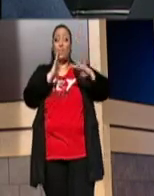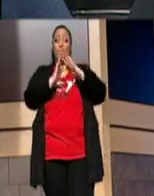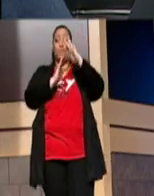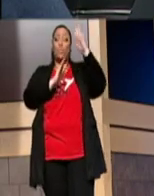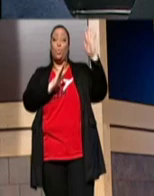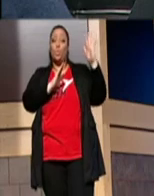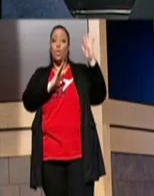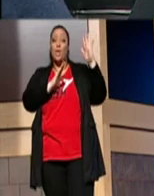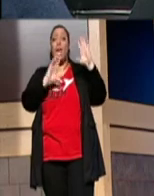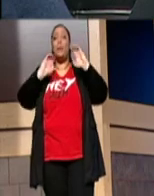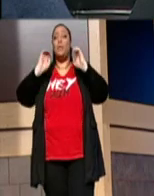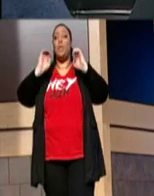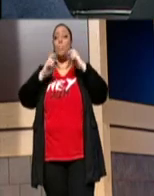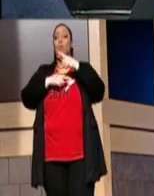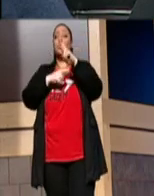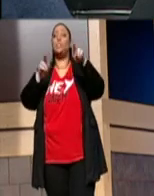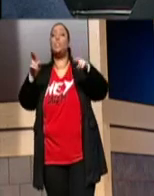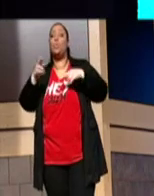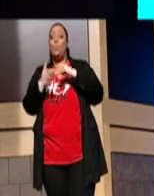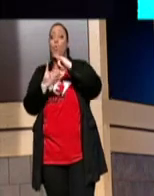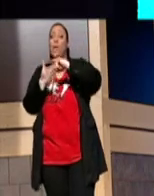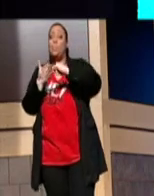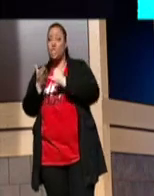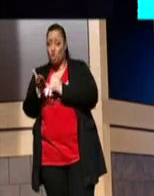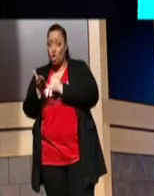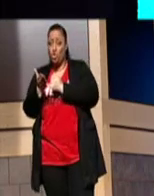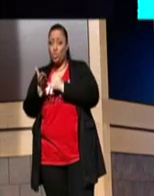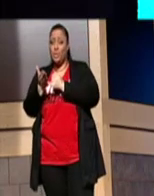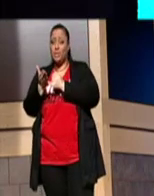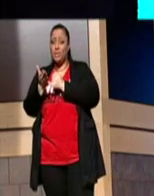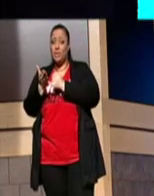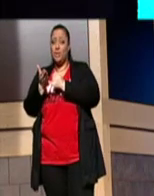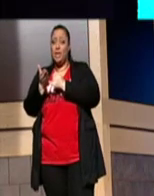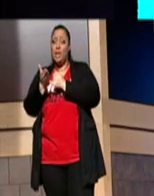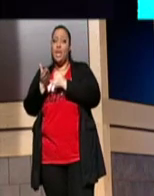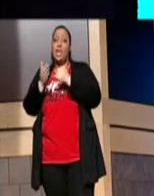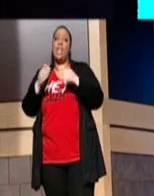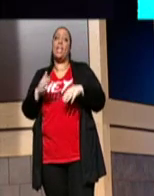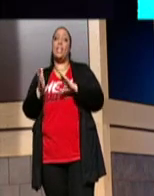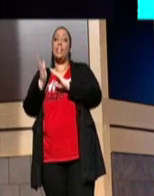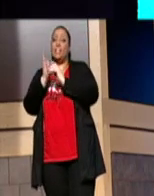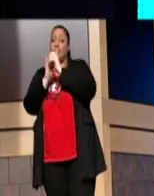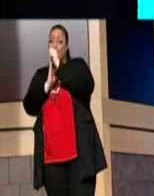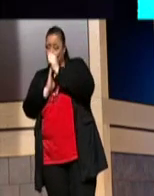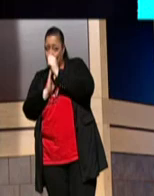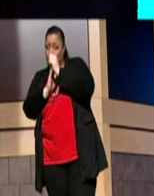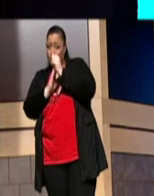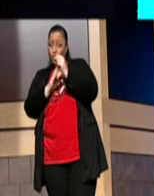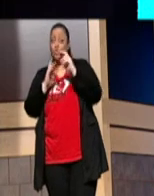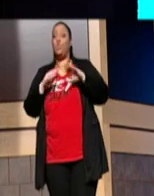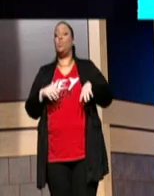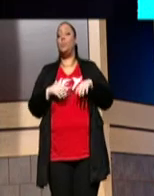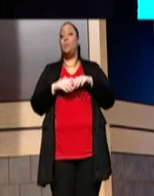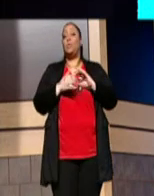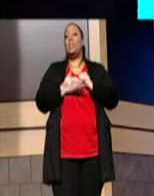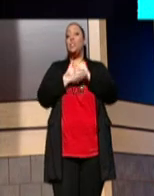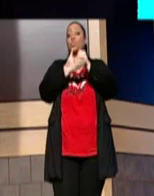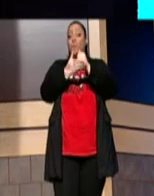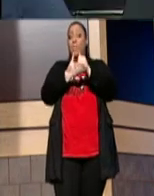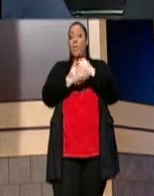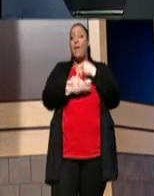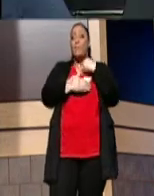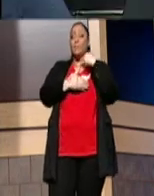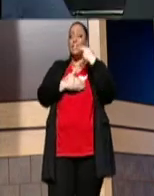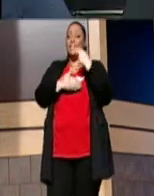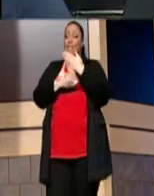in emergency rooms. I've been in surgeries. I've been under chemotherapy protocols and seen God do things. And my friends will come